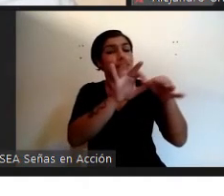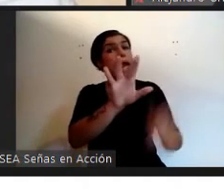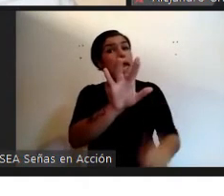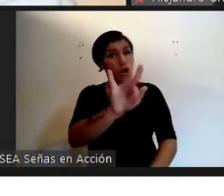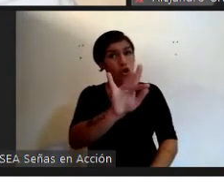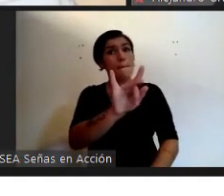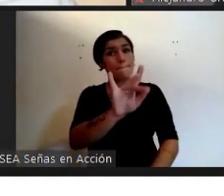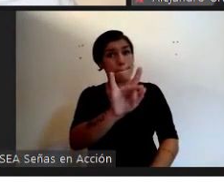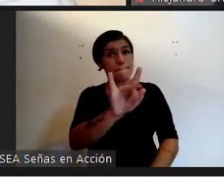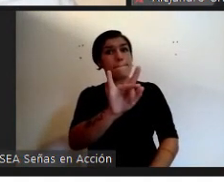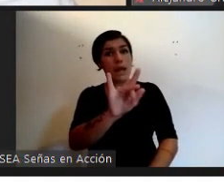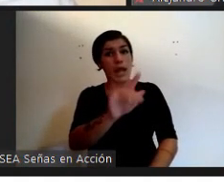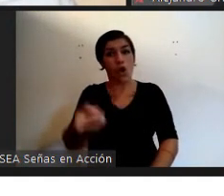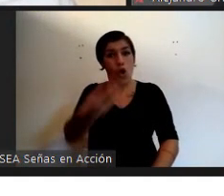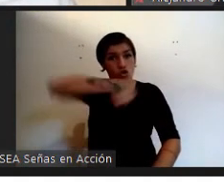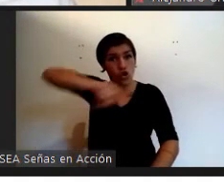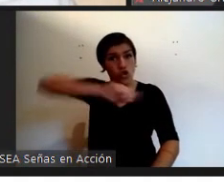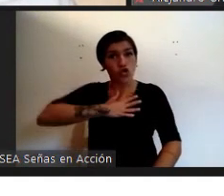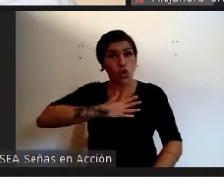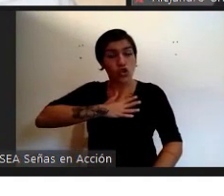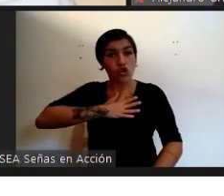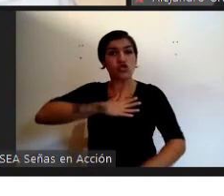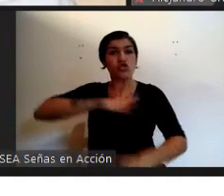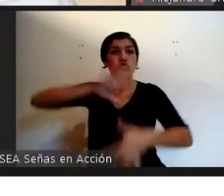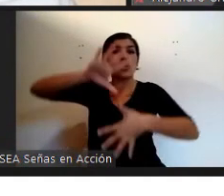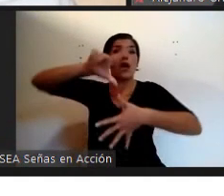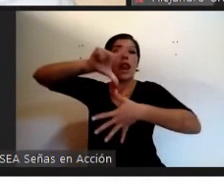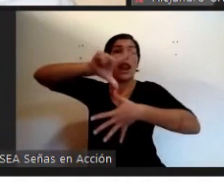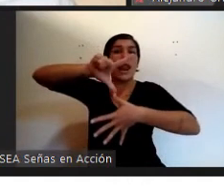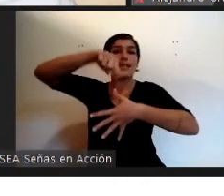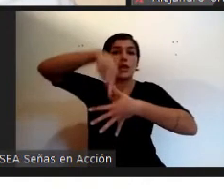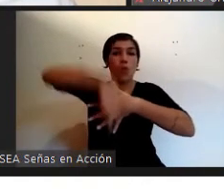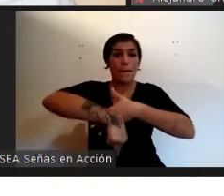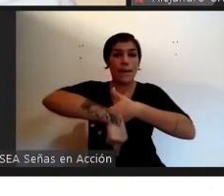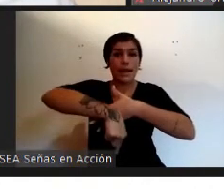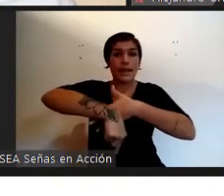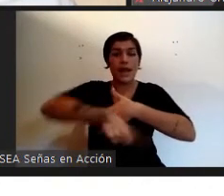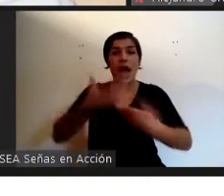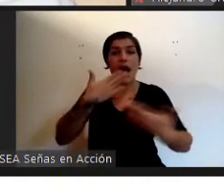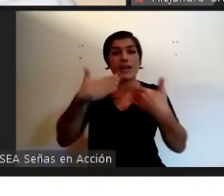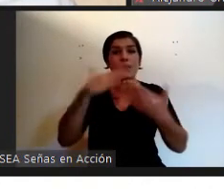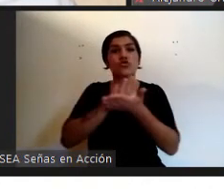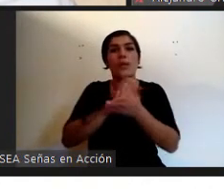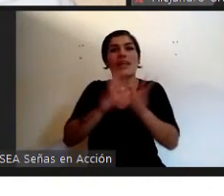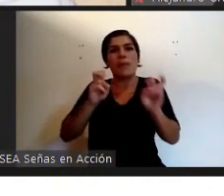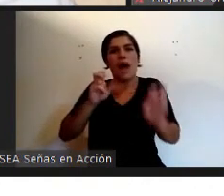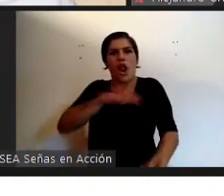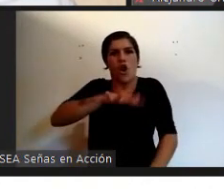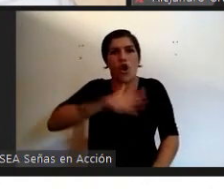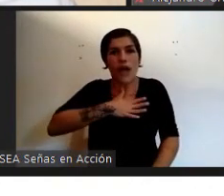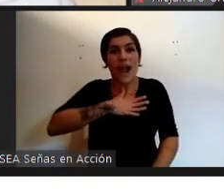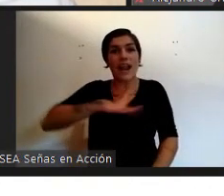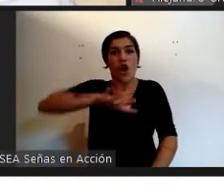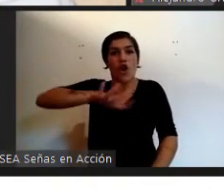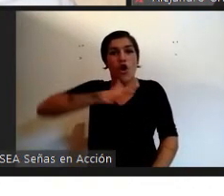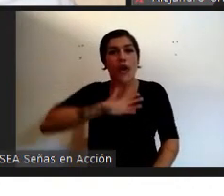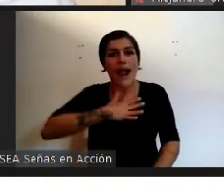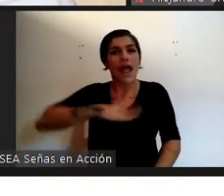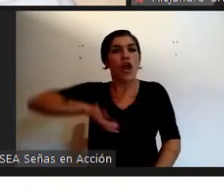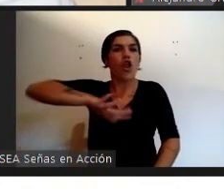South America or Latin America talks about what's local and the different way in which this